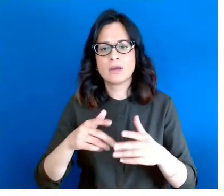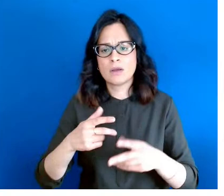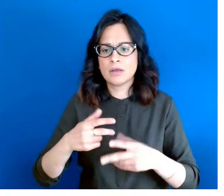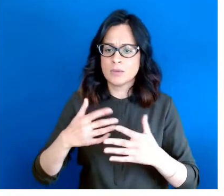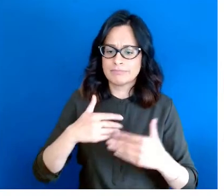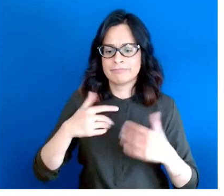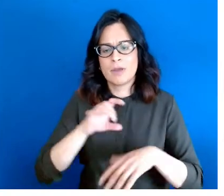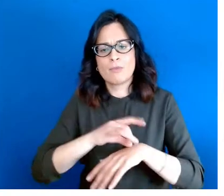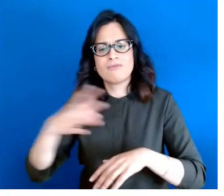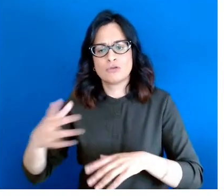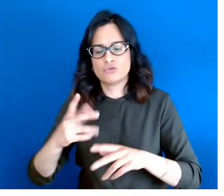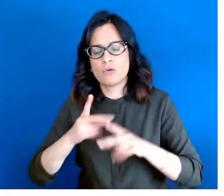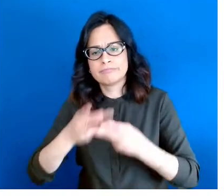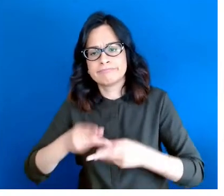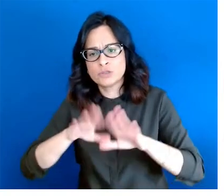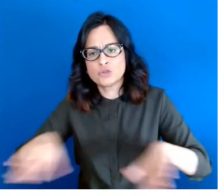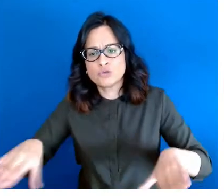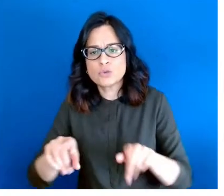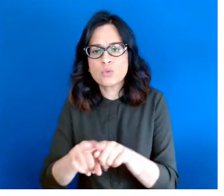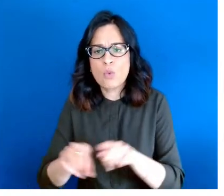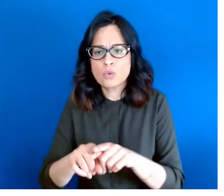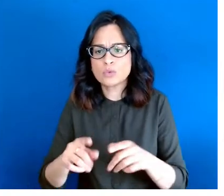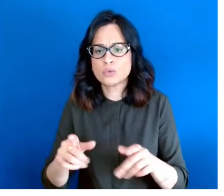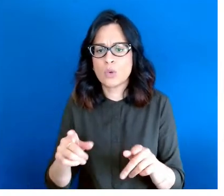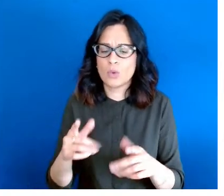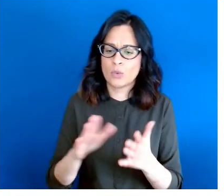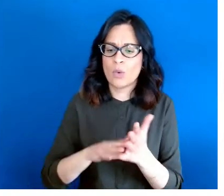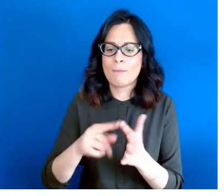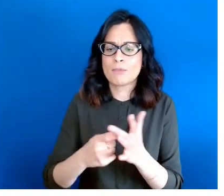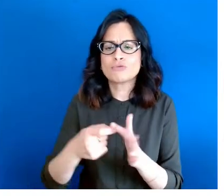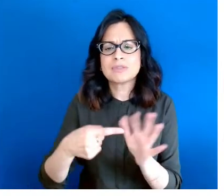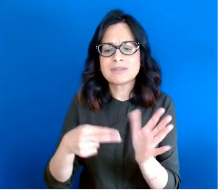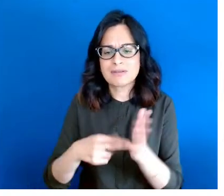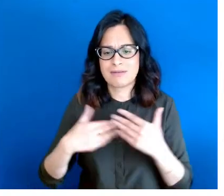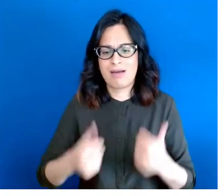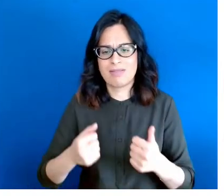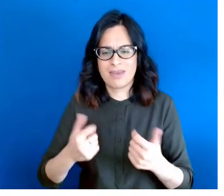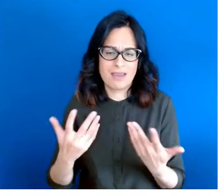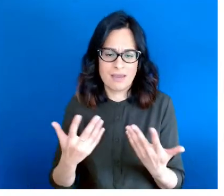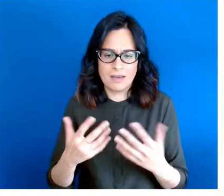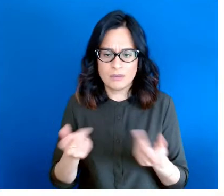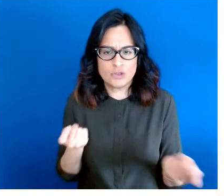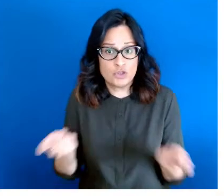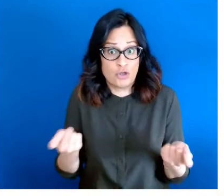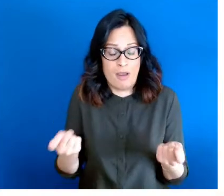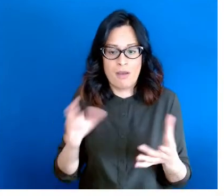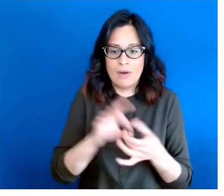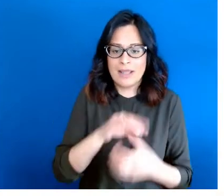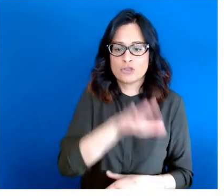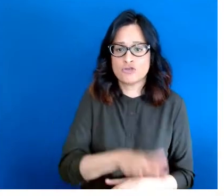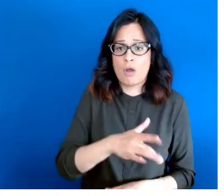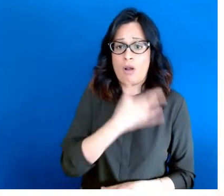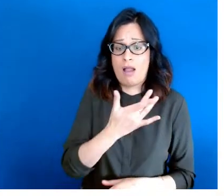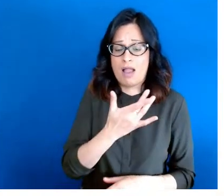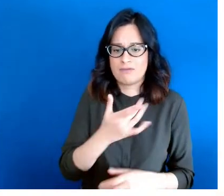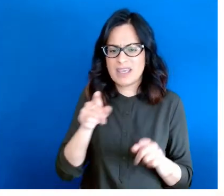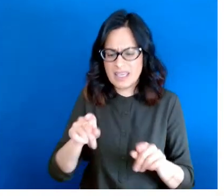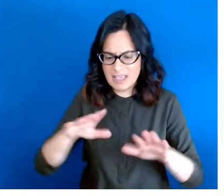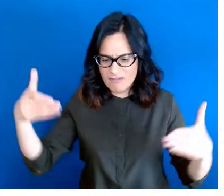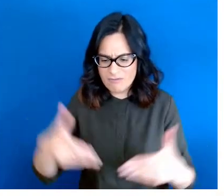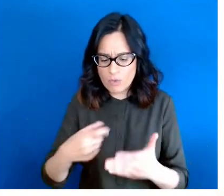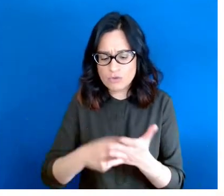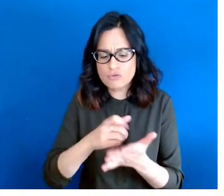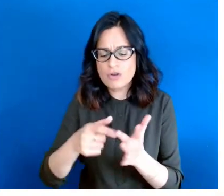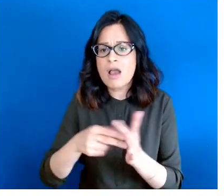allergist within NHS Lothian, and he will talk today on the subject of allergic rhinitis and seasonal